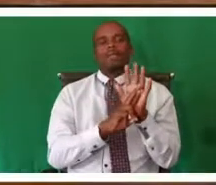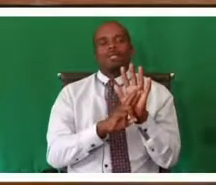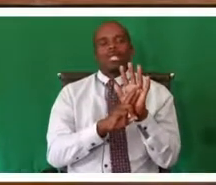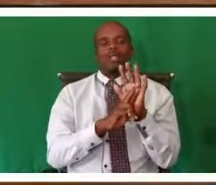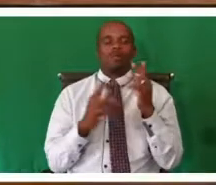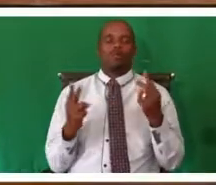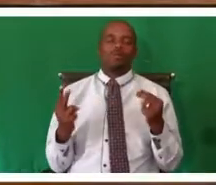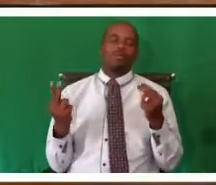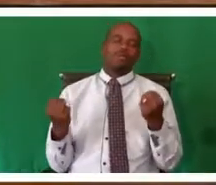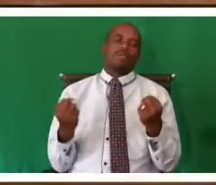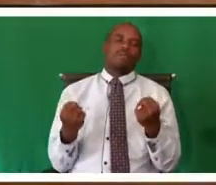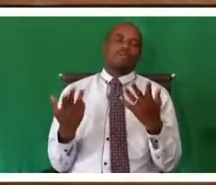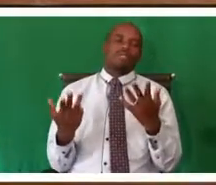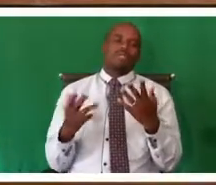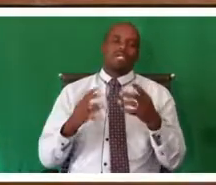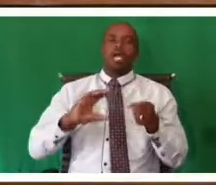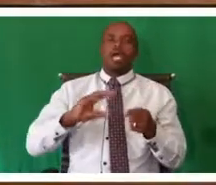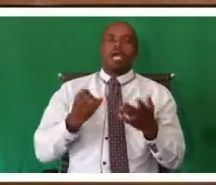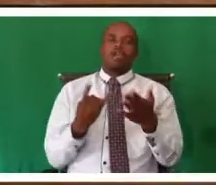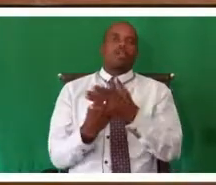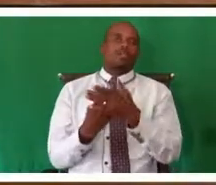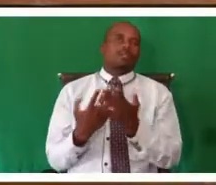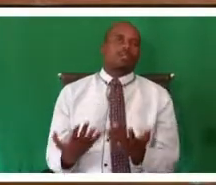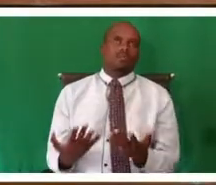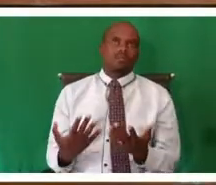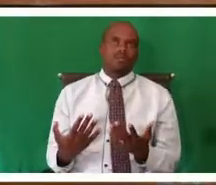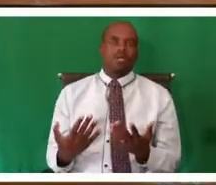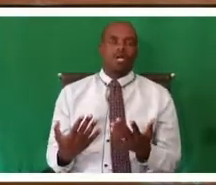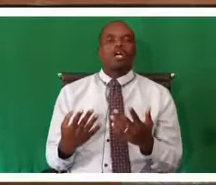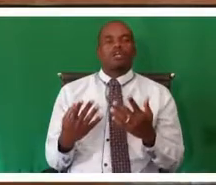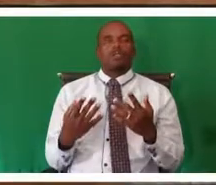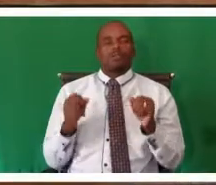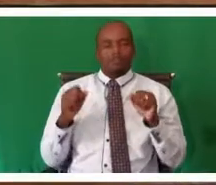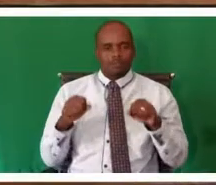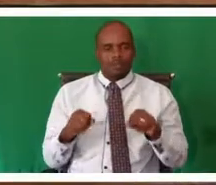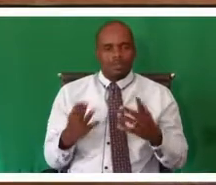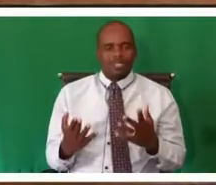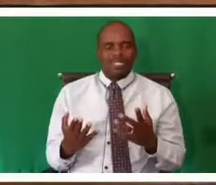our preparations were far advanced. We had to take